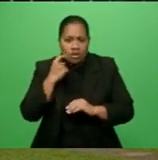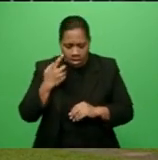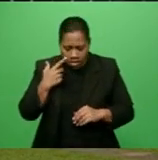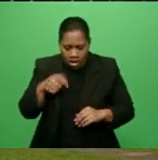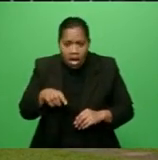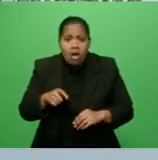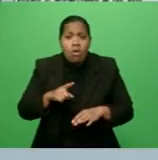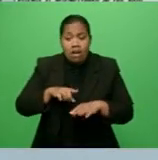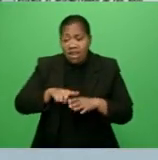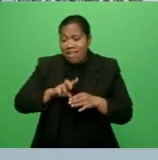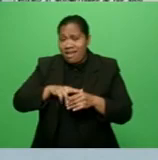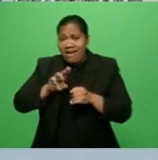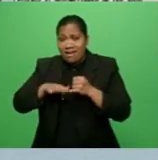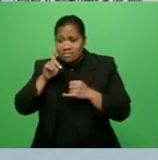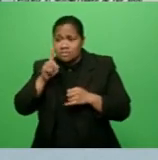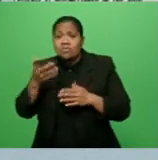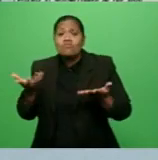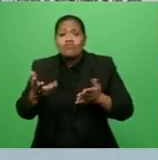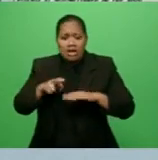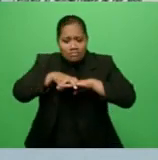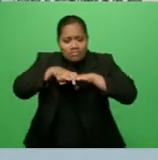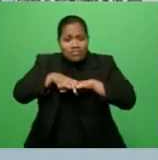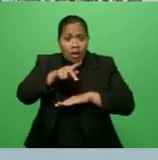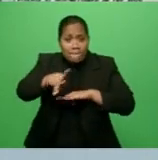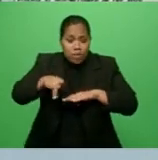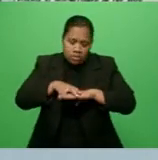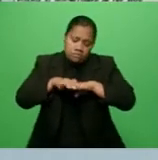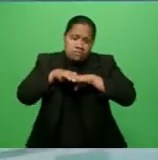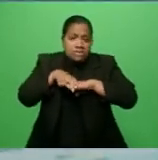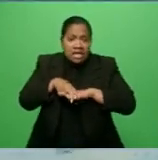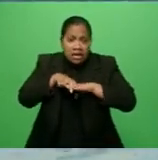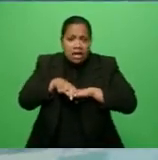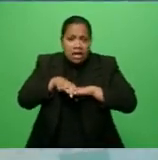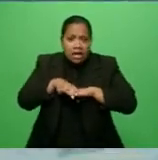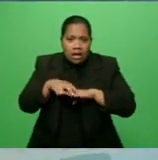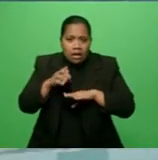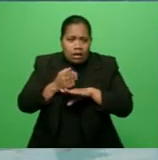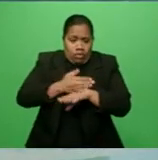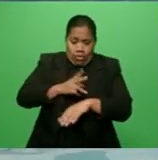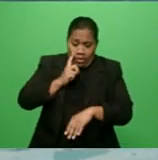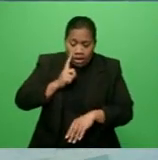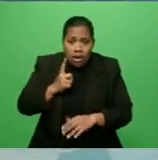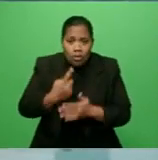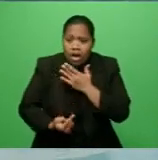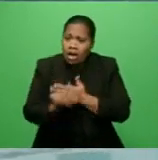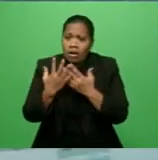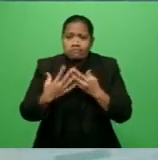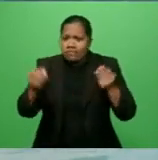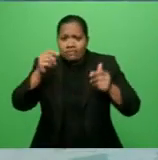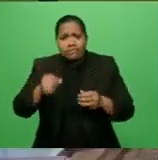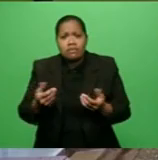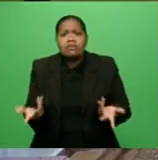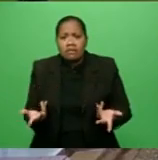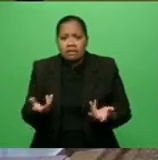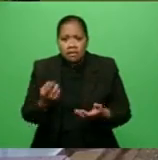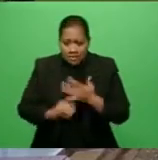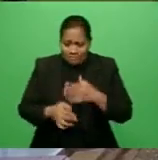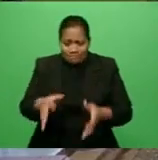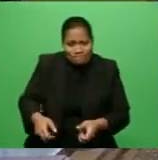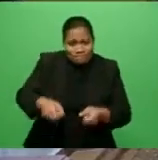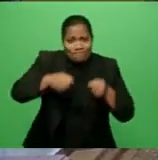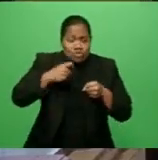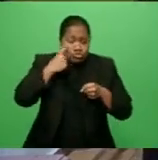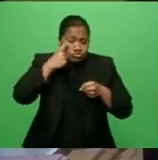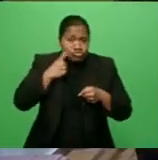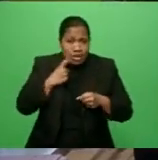sitting on the edge of the swimming pool before he disappeared. Attempts to revive him proved futile. He was rushed to the Colonial War